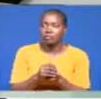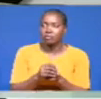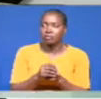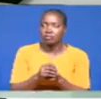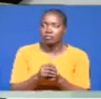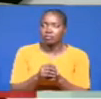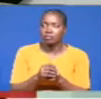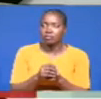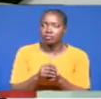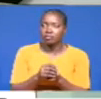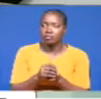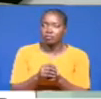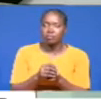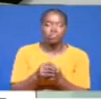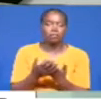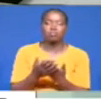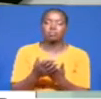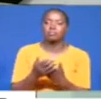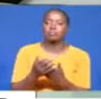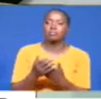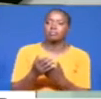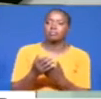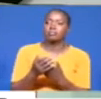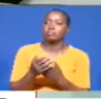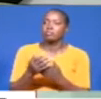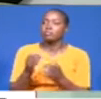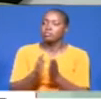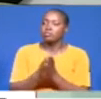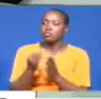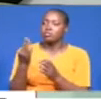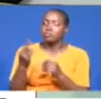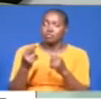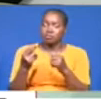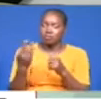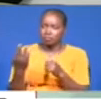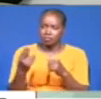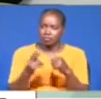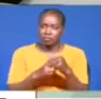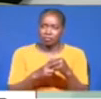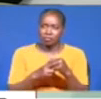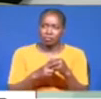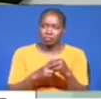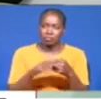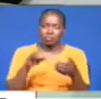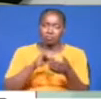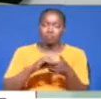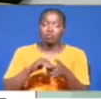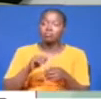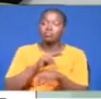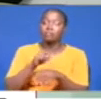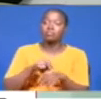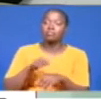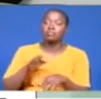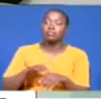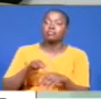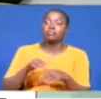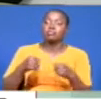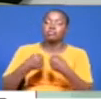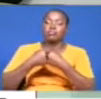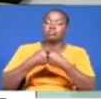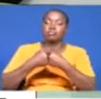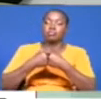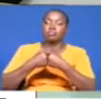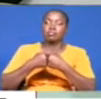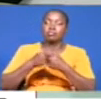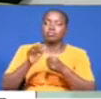Ulinzi Sharks defeated Amazon 34-7 in the Kenya Handball Federation National Women's League match played at the Nyayo National